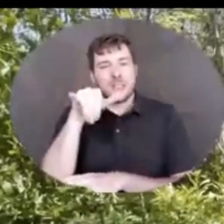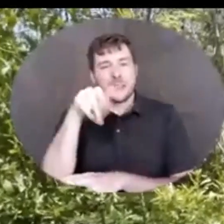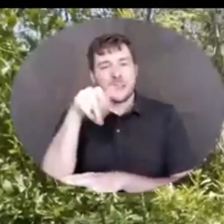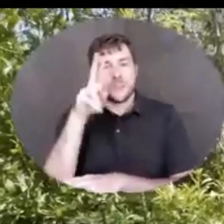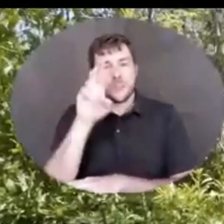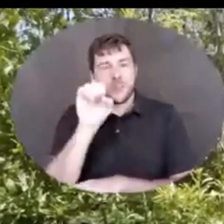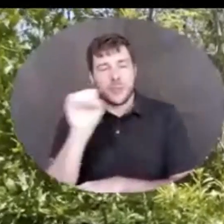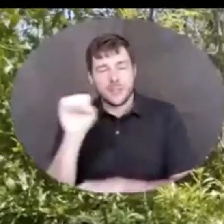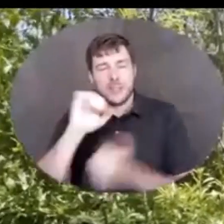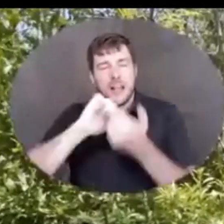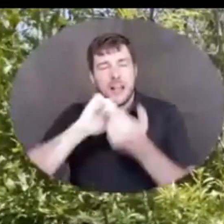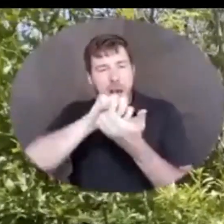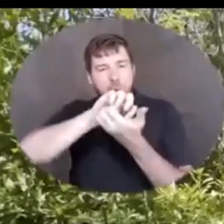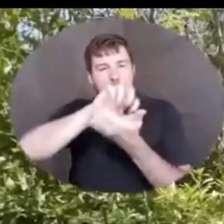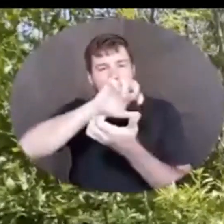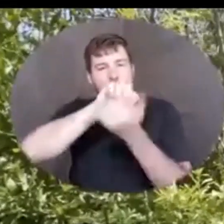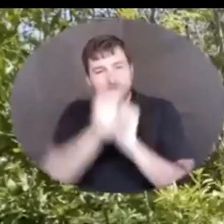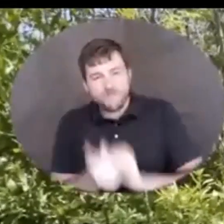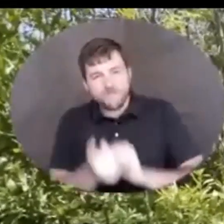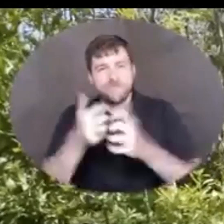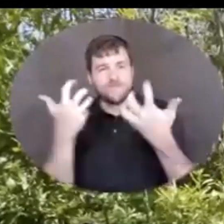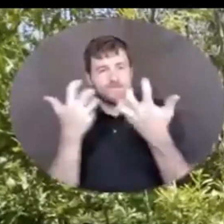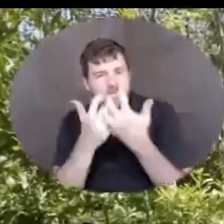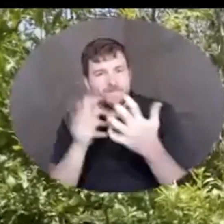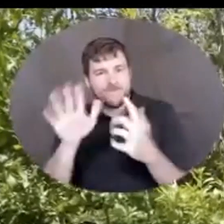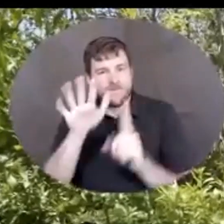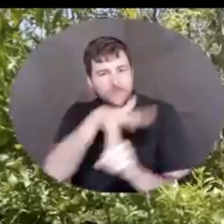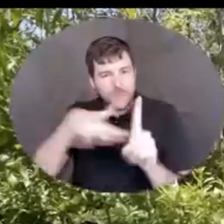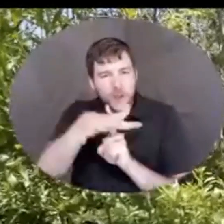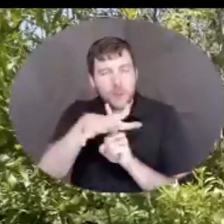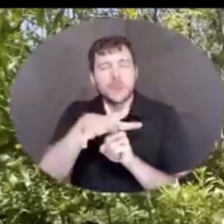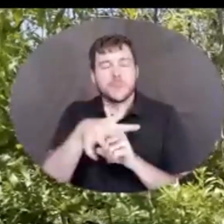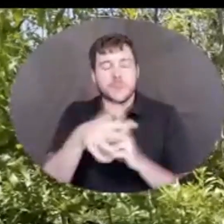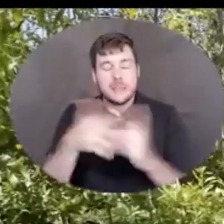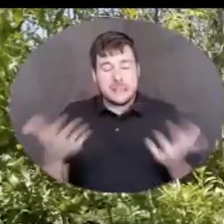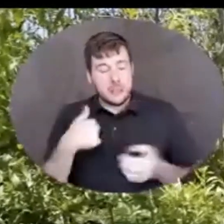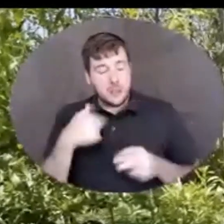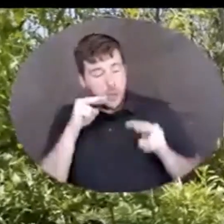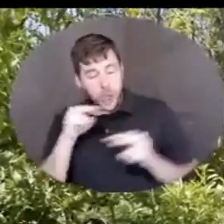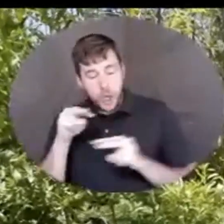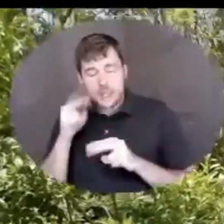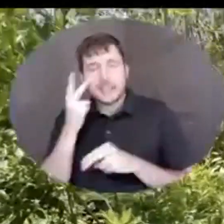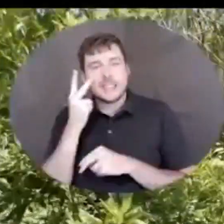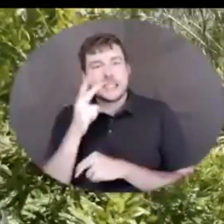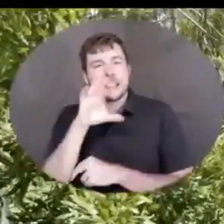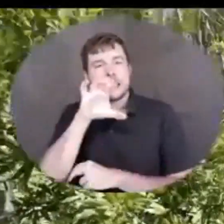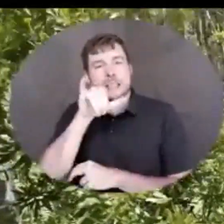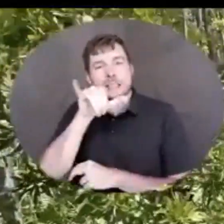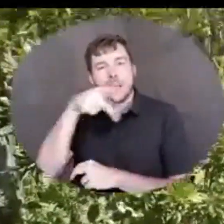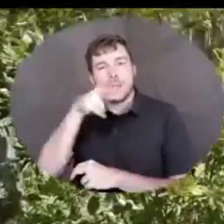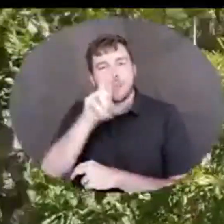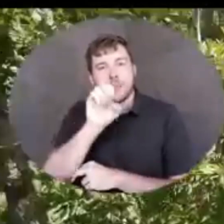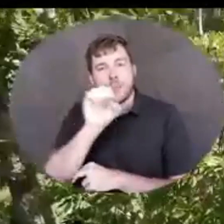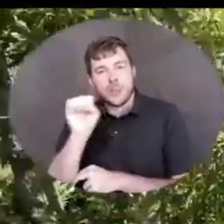to this coastal, kind of murky, saturated ecosystem that we are in. What I'm looking at here is these bald cypress